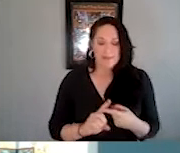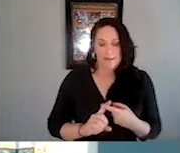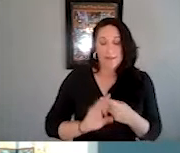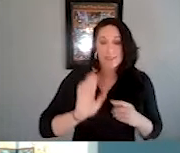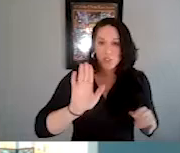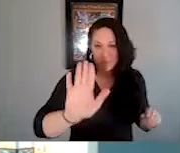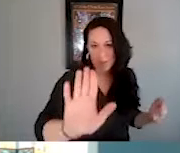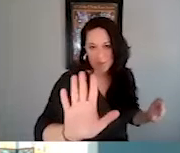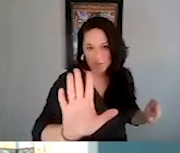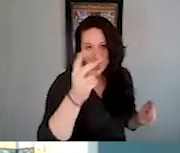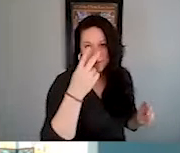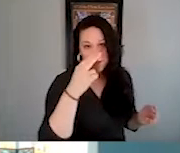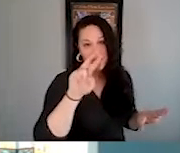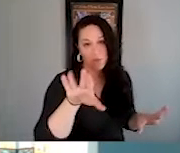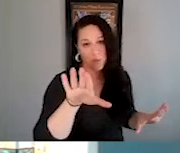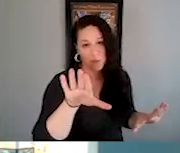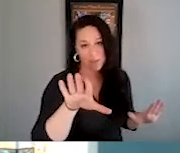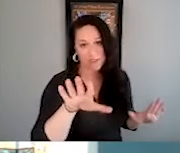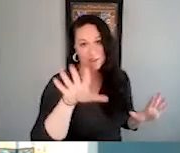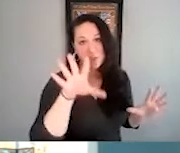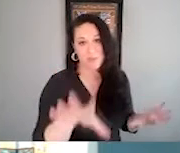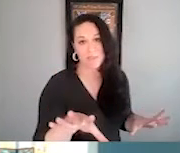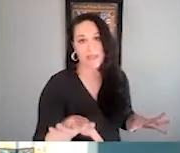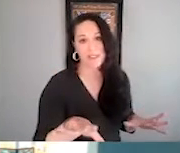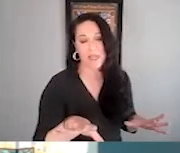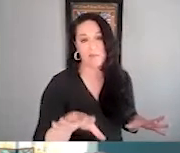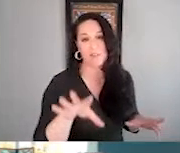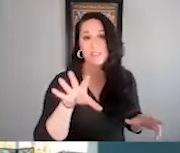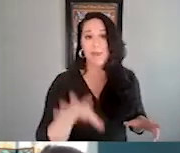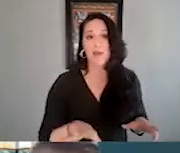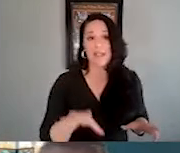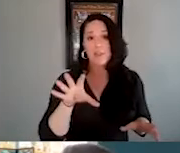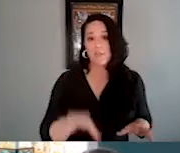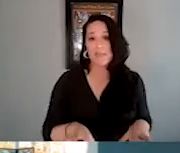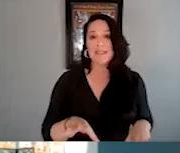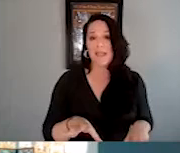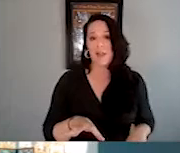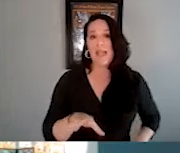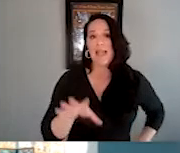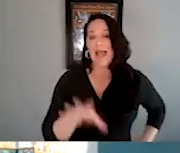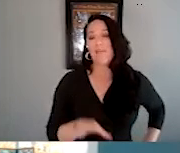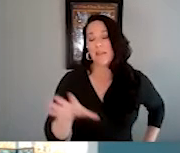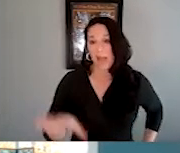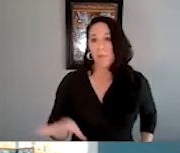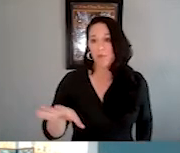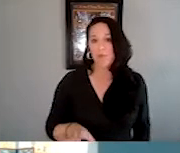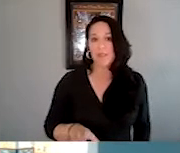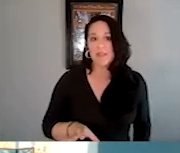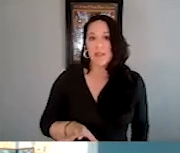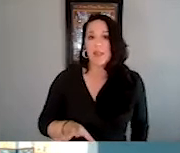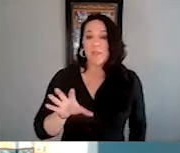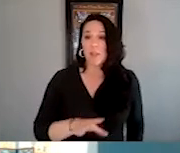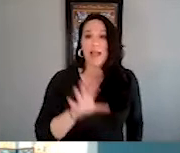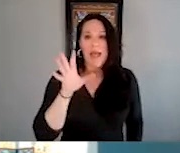So again, this shouldn't be you. Looking at you, coalition leaders, doing this by yourself. This is about getting your committee together and having them help you